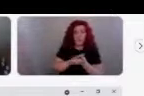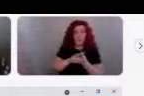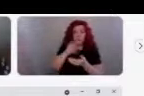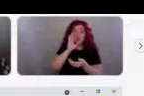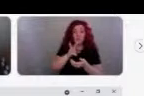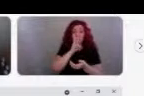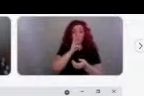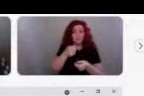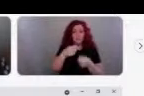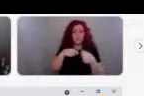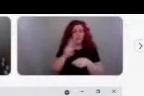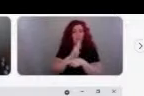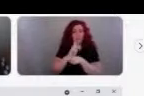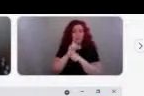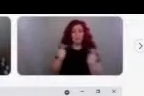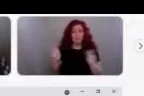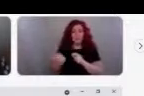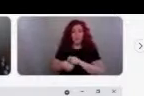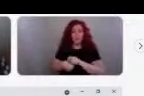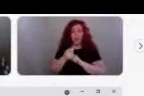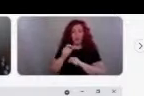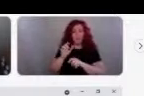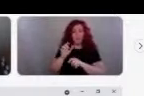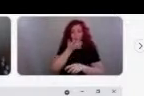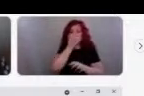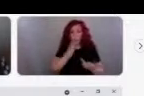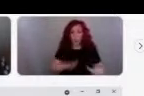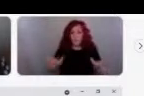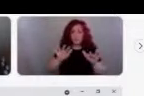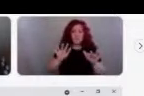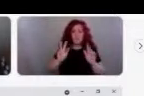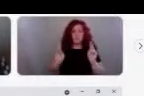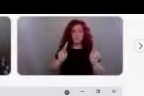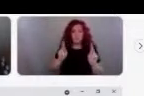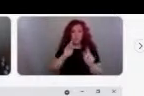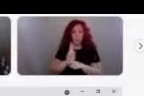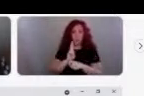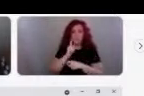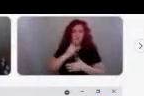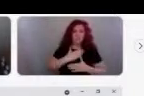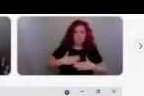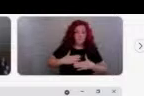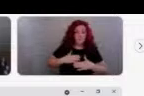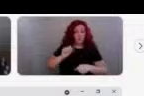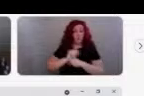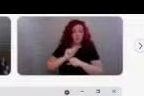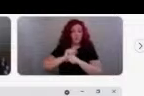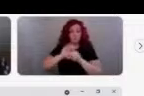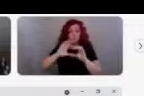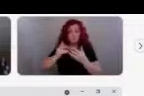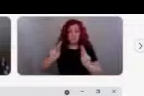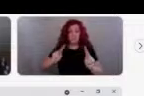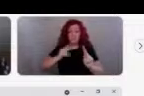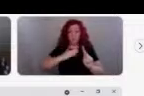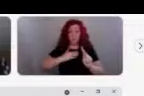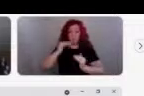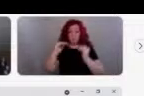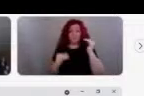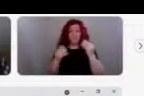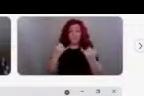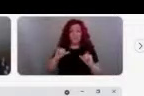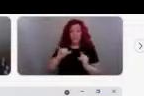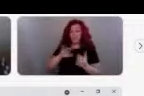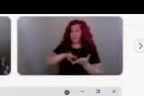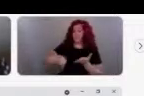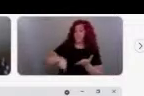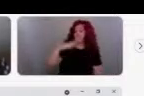courses that very limited people use will the working class people and minority communities continue to be dismissed